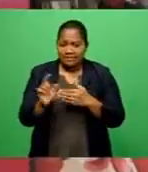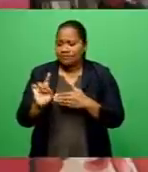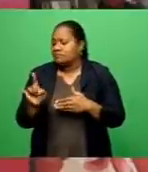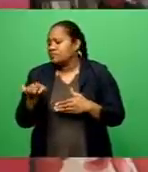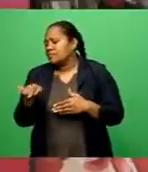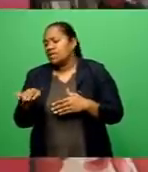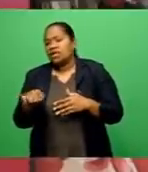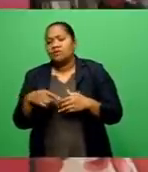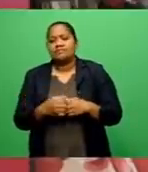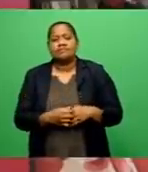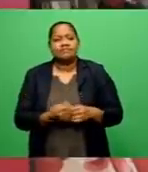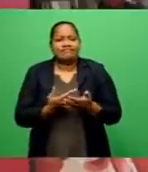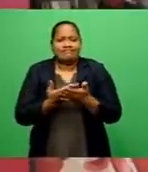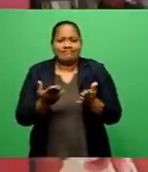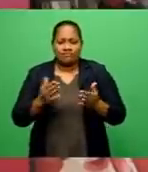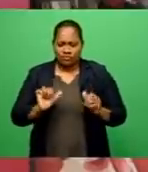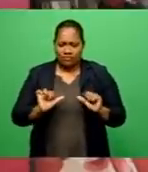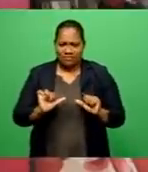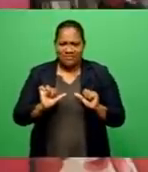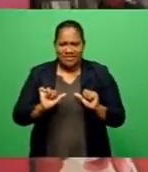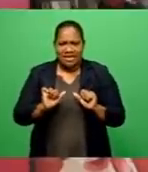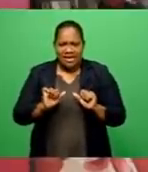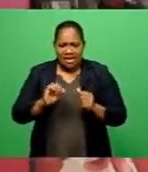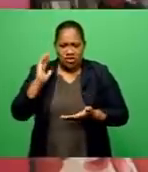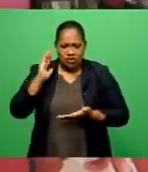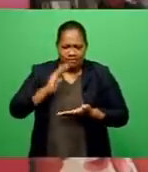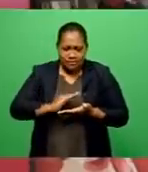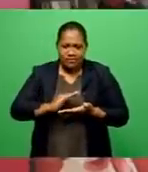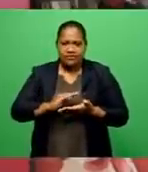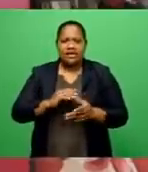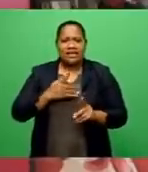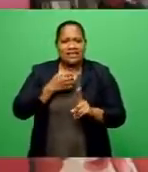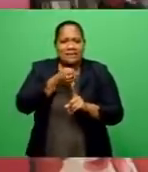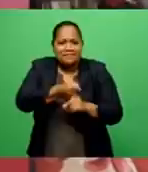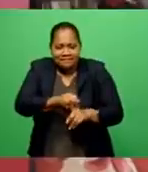preemptive measures to reduce the adverse impact of